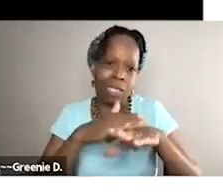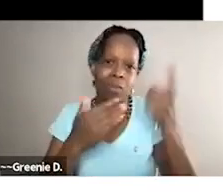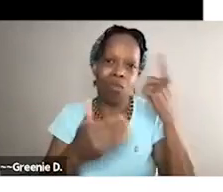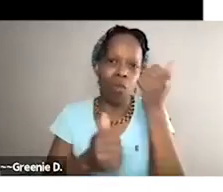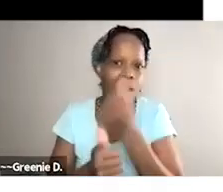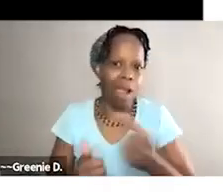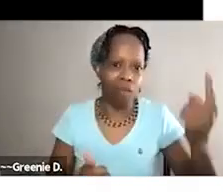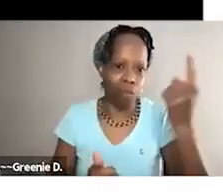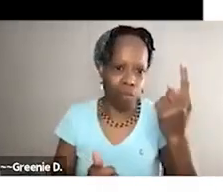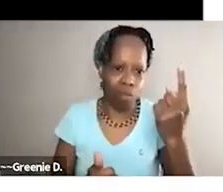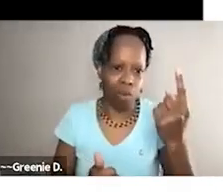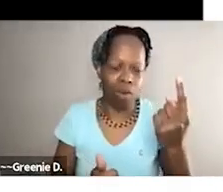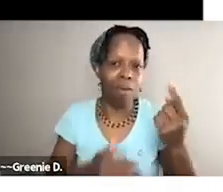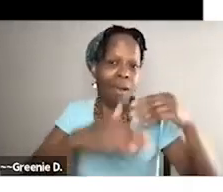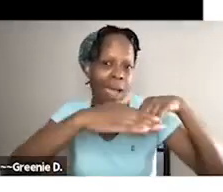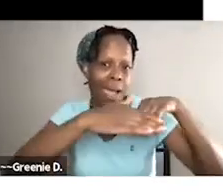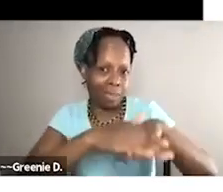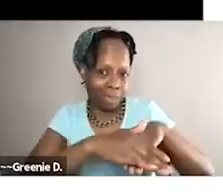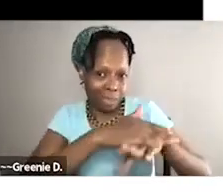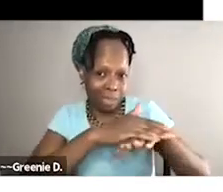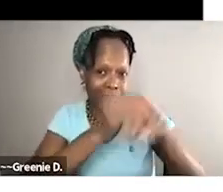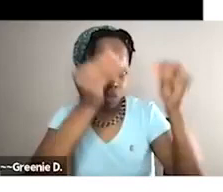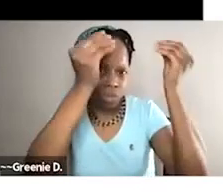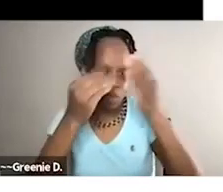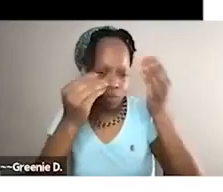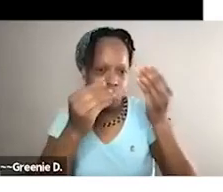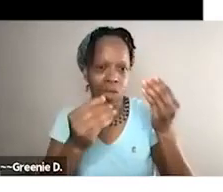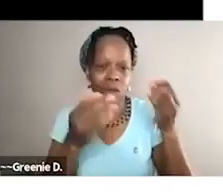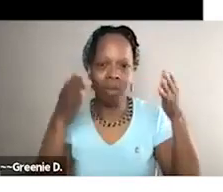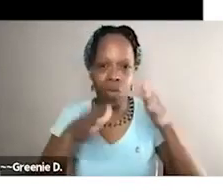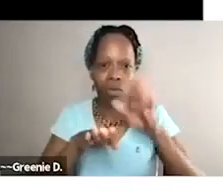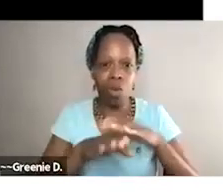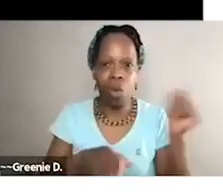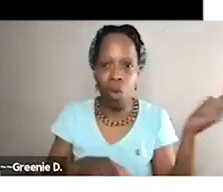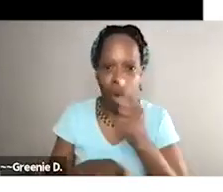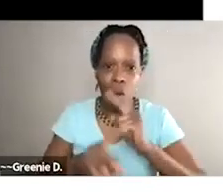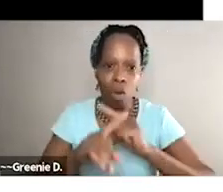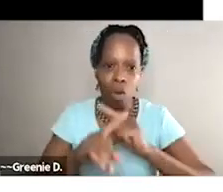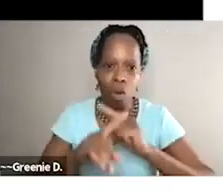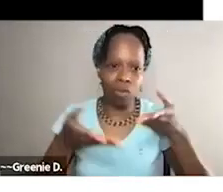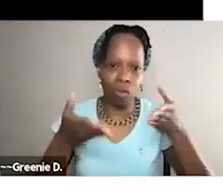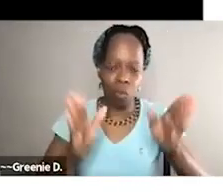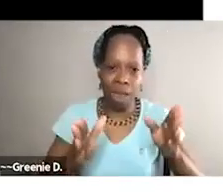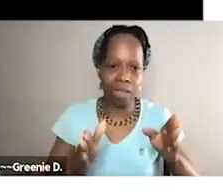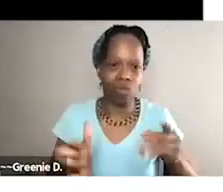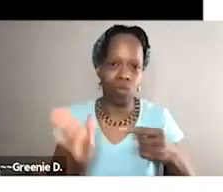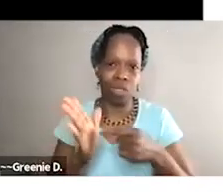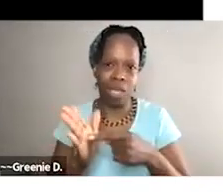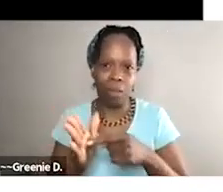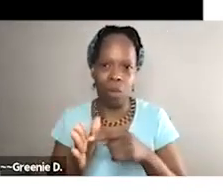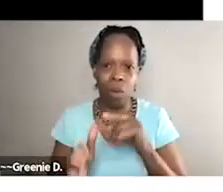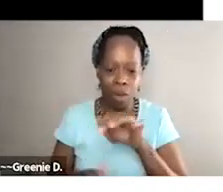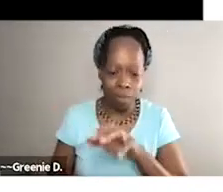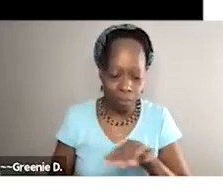all of our different communication modalities, including things like Braille and ASL and augmentative alternative